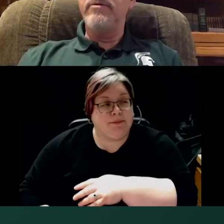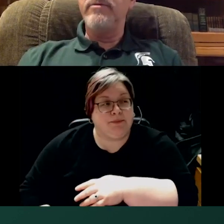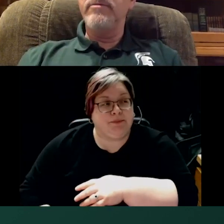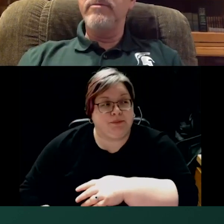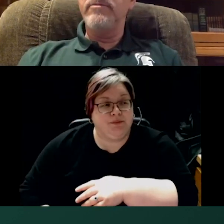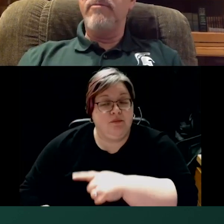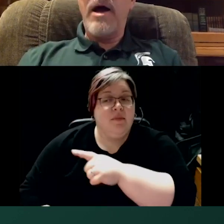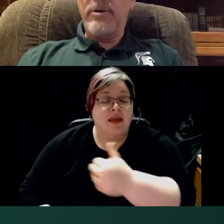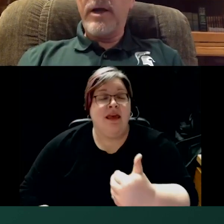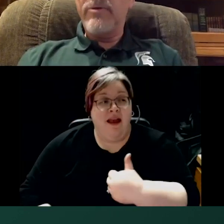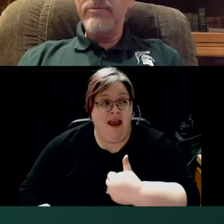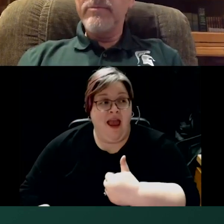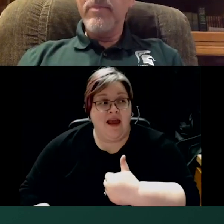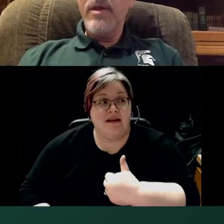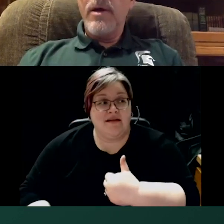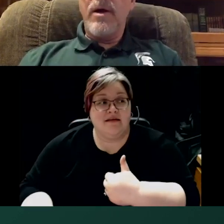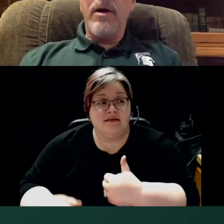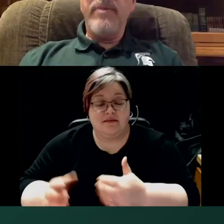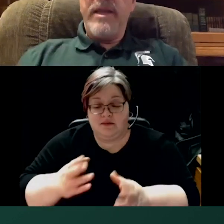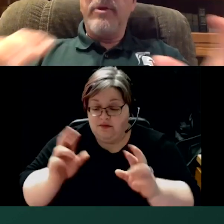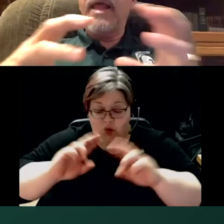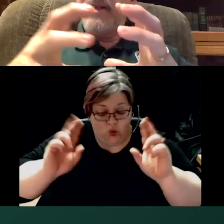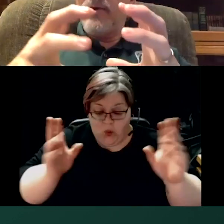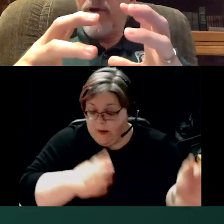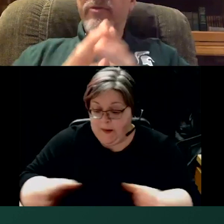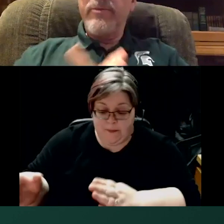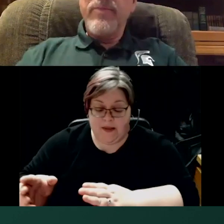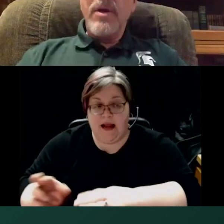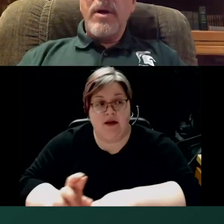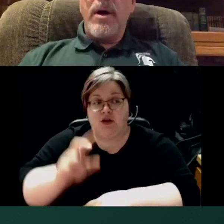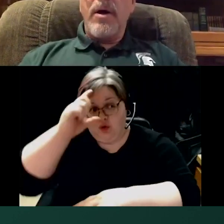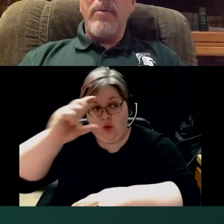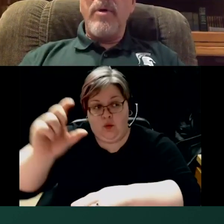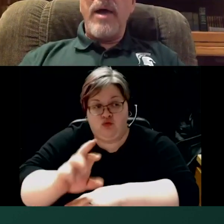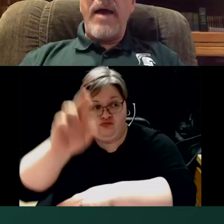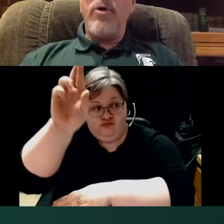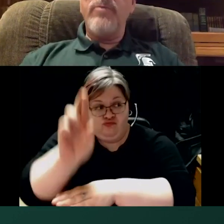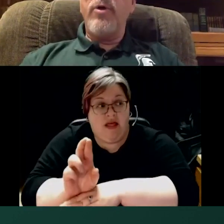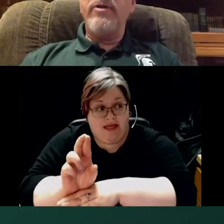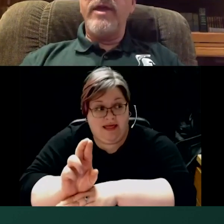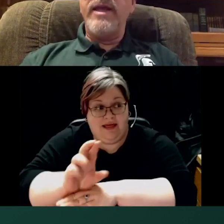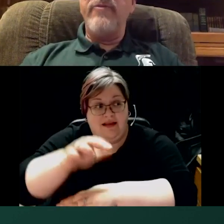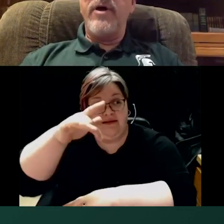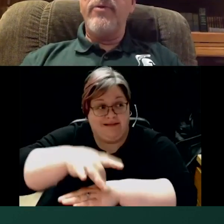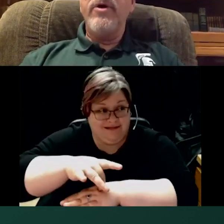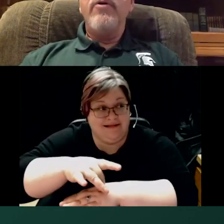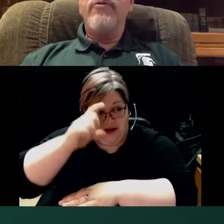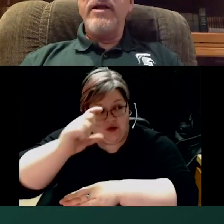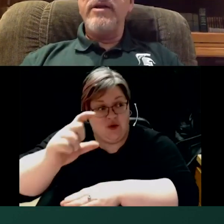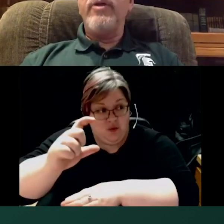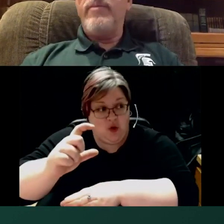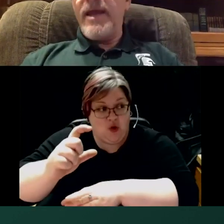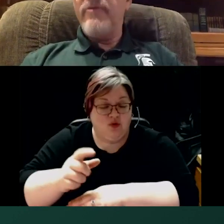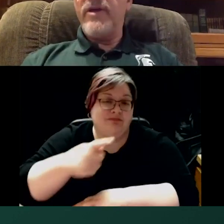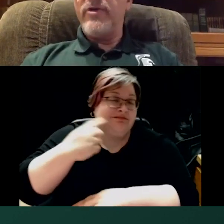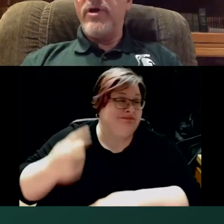landing modeled out, meaning the landing craft. At what point they gave up,